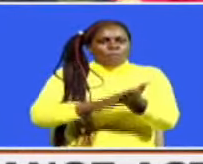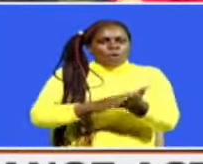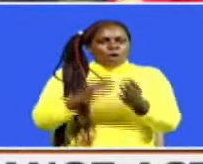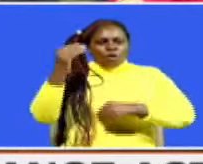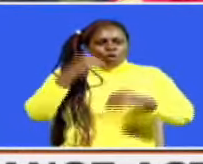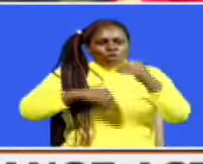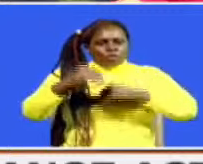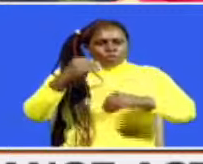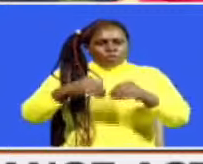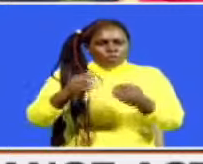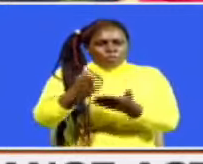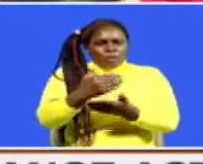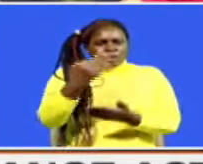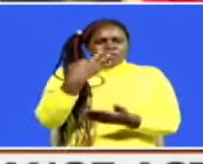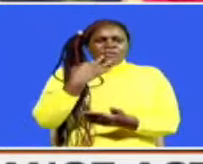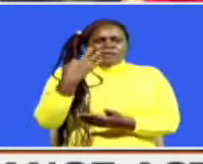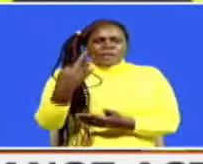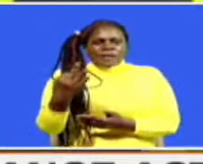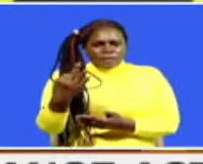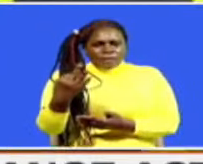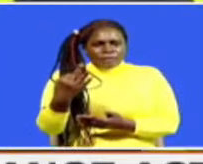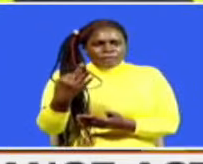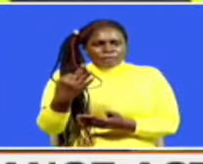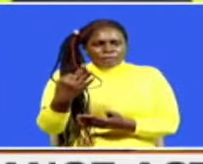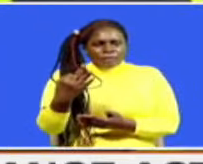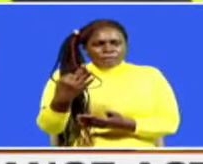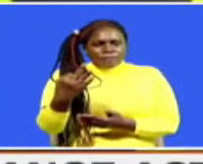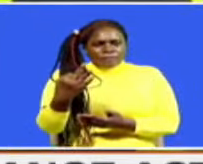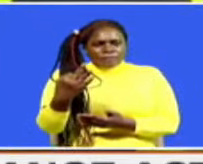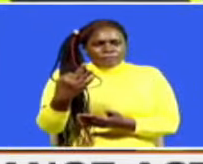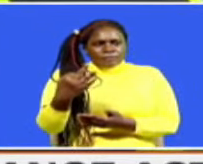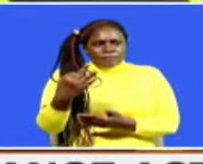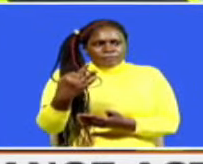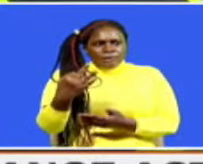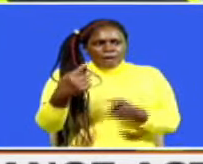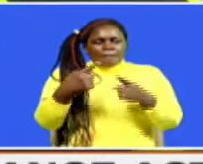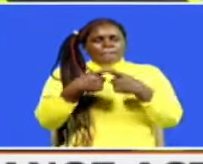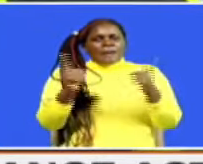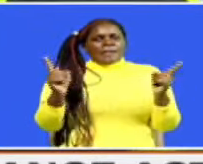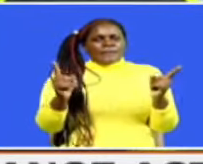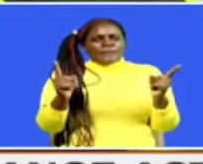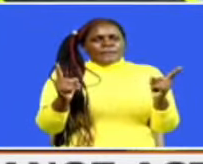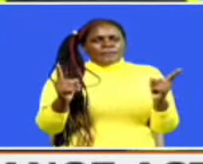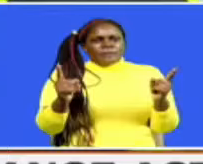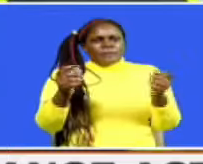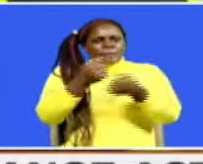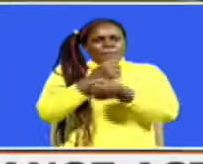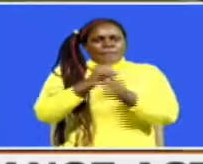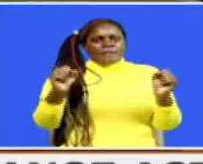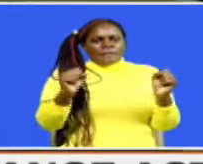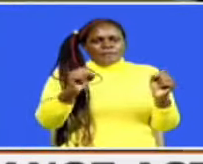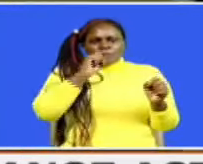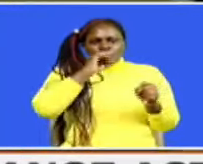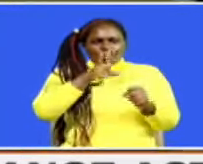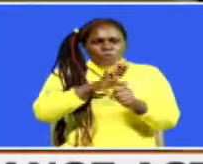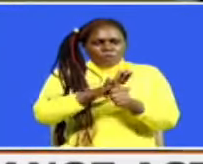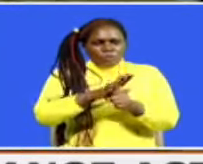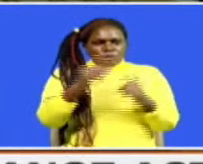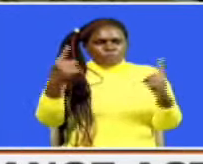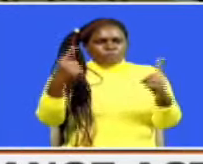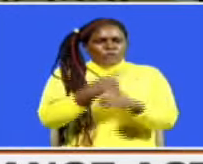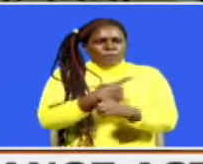contribution to the fund has been based at 300 and capped at 5,000 shillings. However, The president's recent comments pointed to the